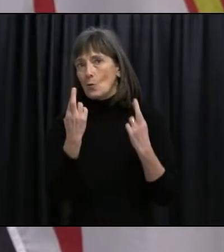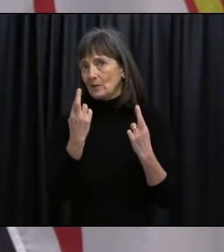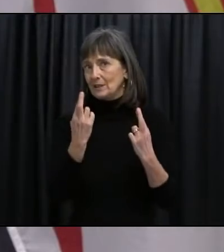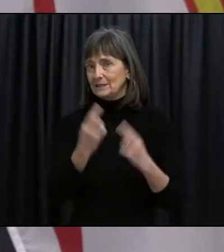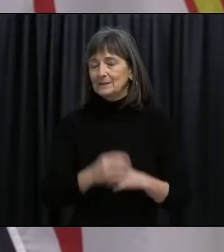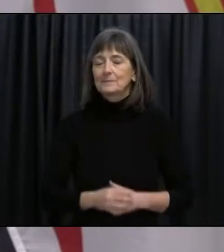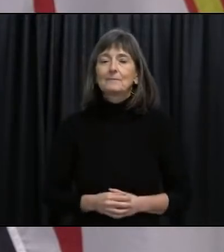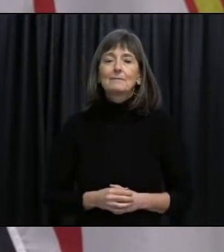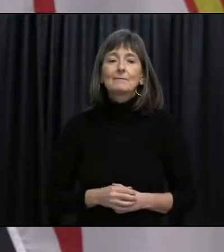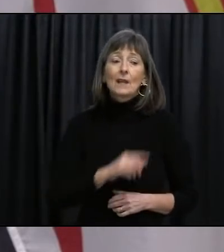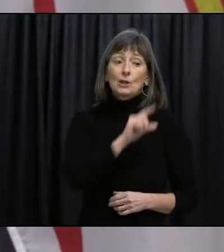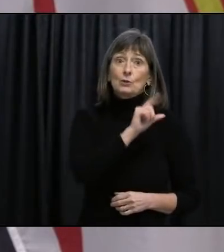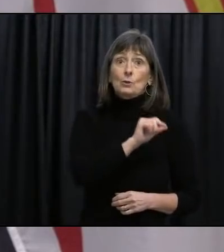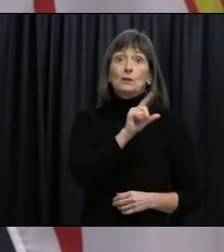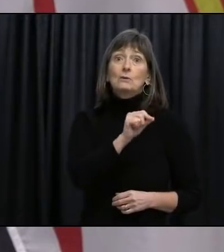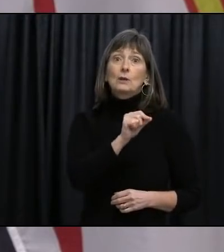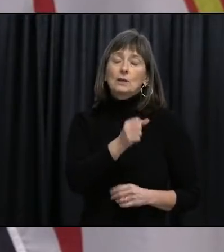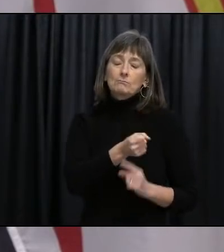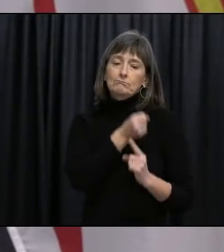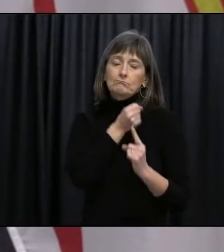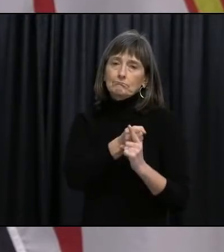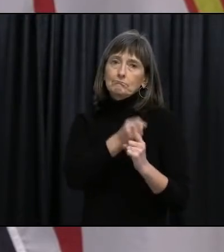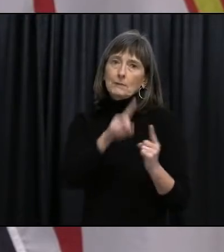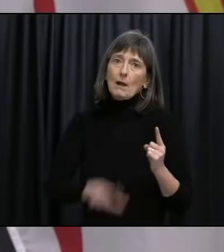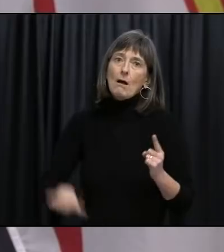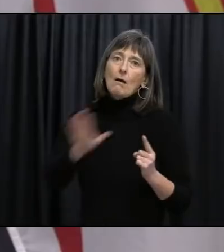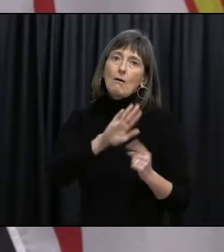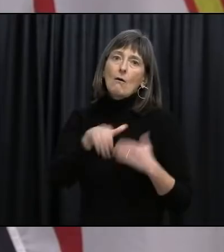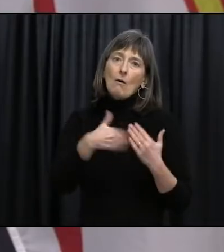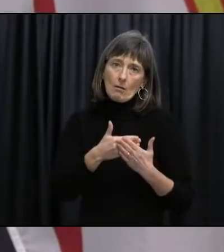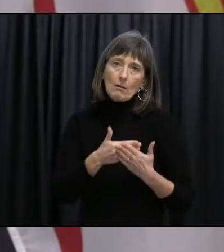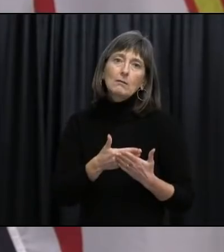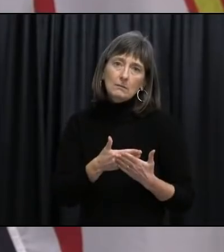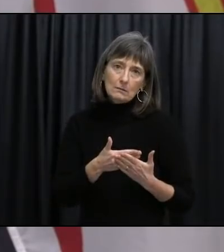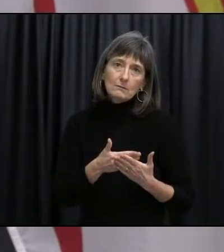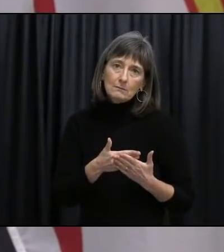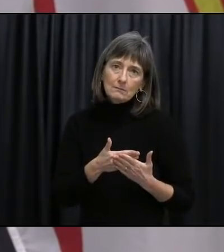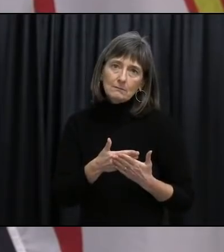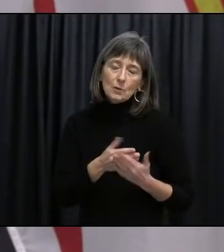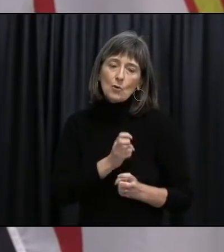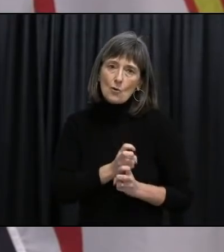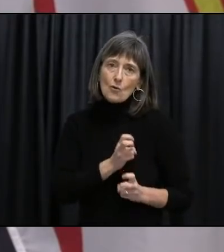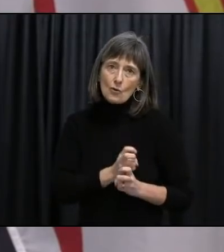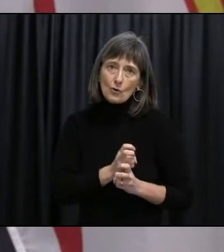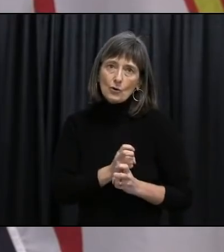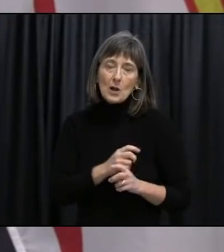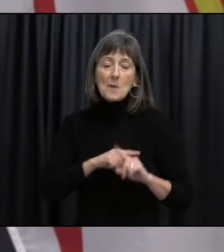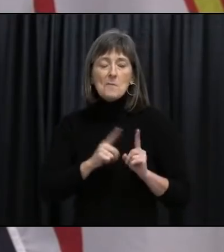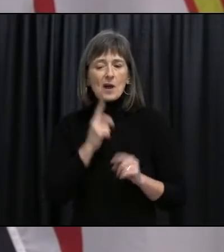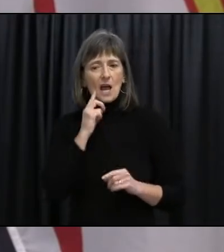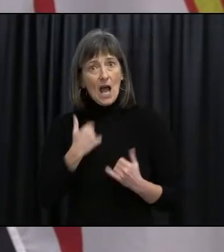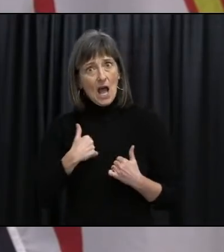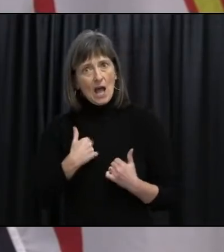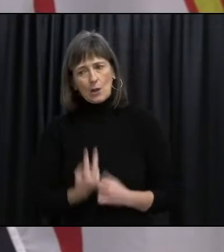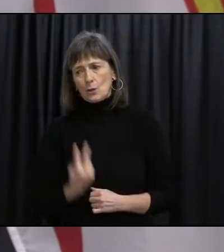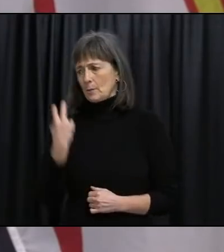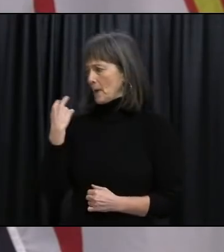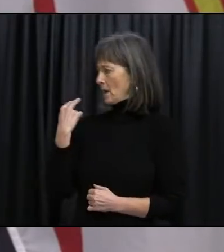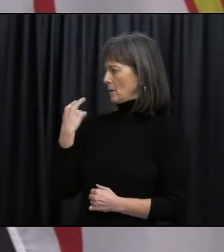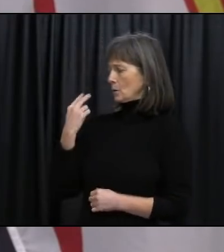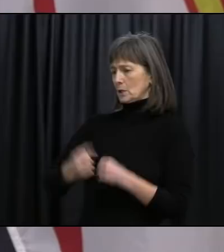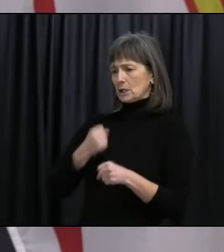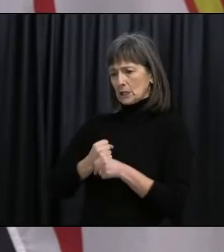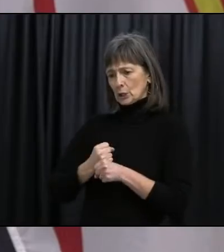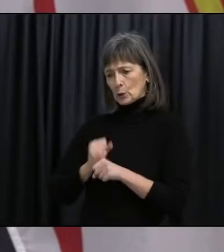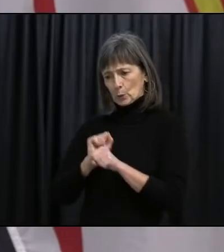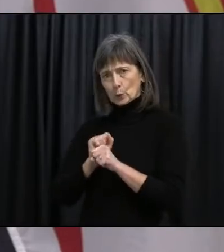had a profound impact on us all. Reflecting on the past year and how we dealt with this virus together, we need to